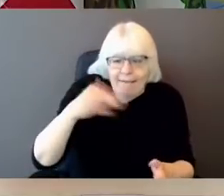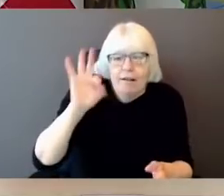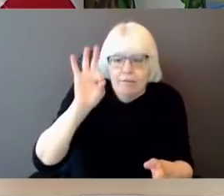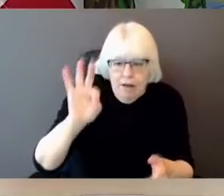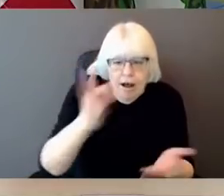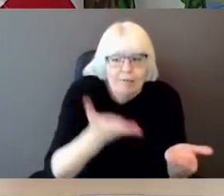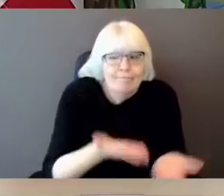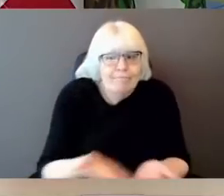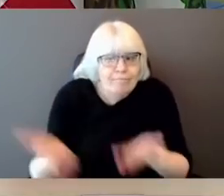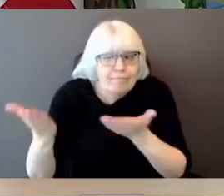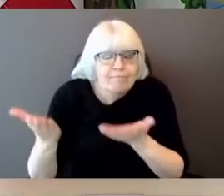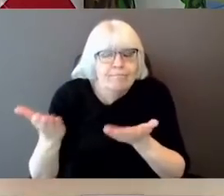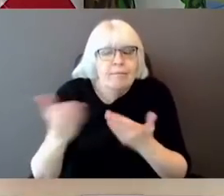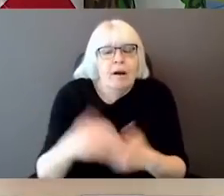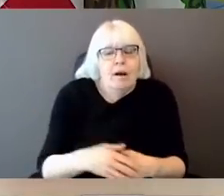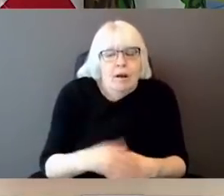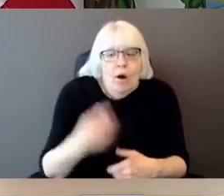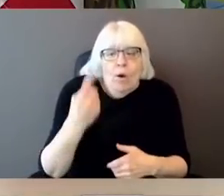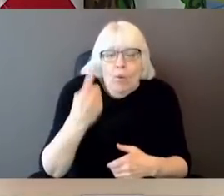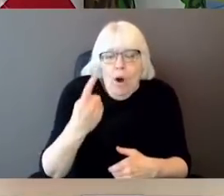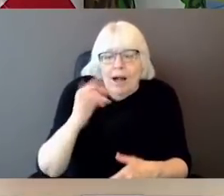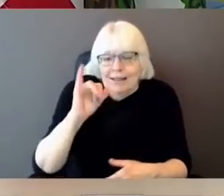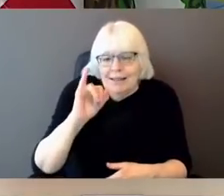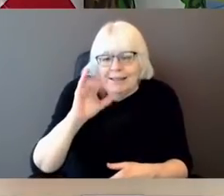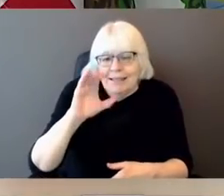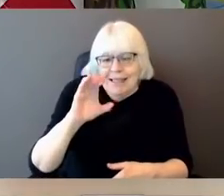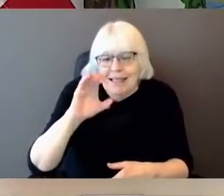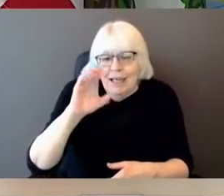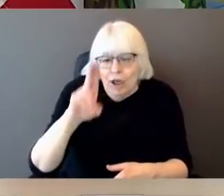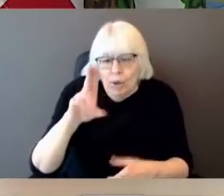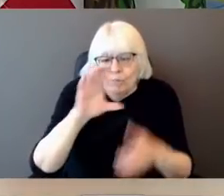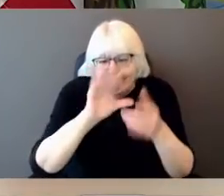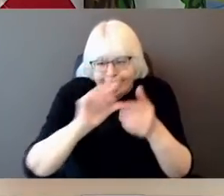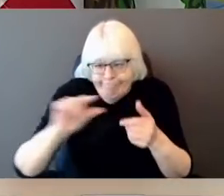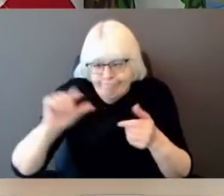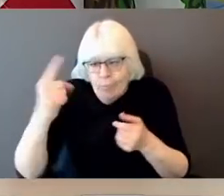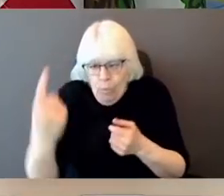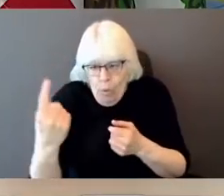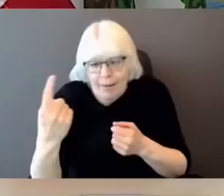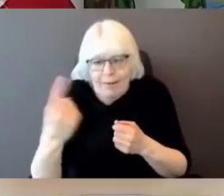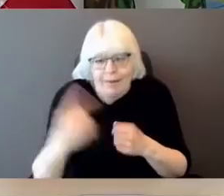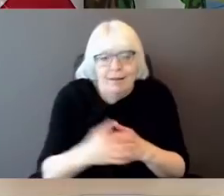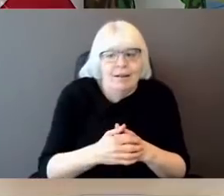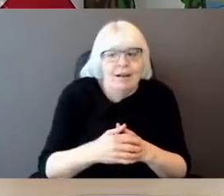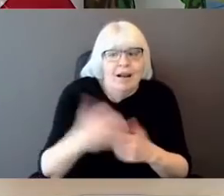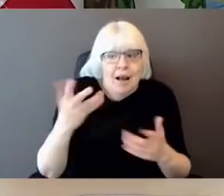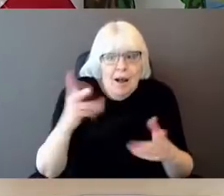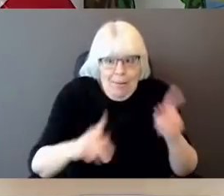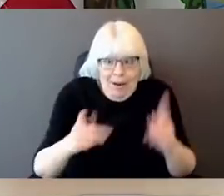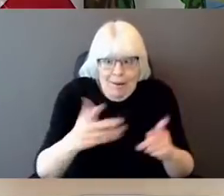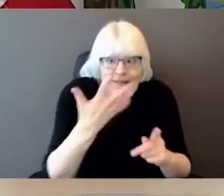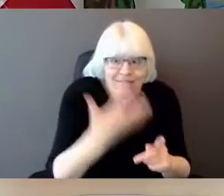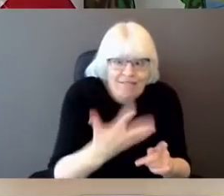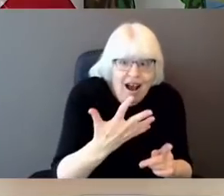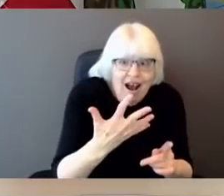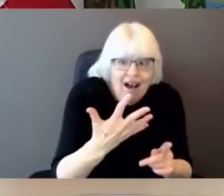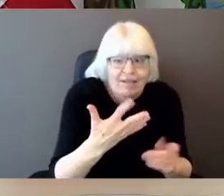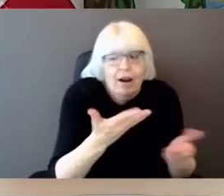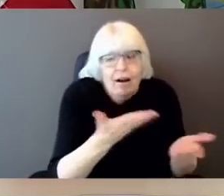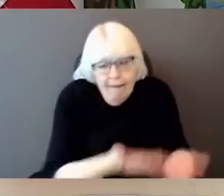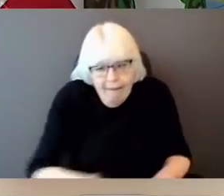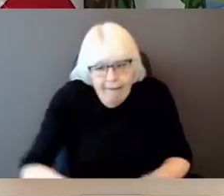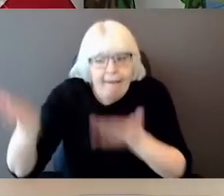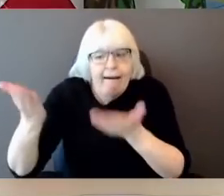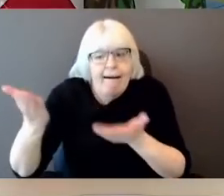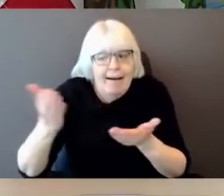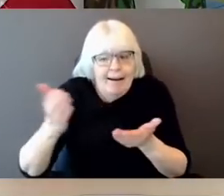for other reasons and were COVID-19 positive on admission or tested positive after admission. There is 1 new death